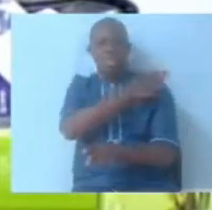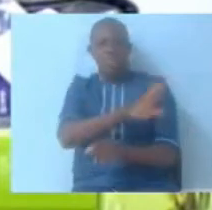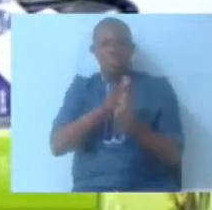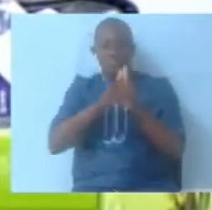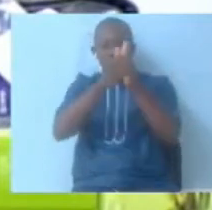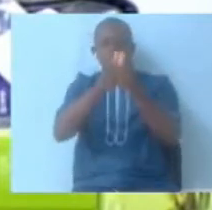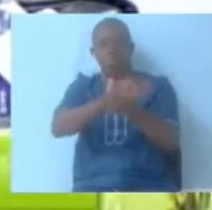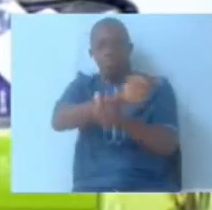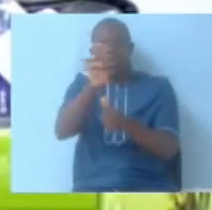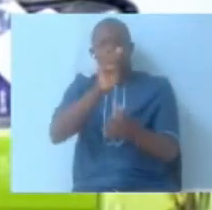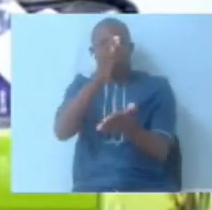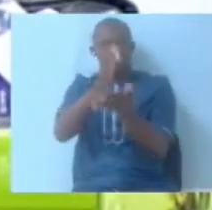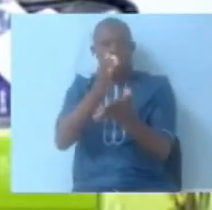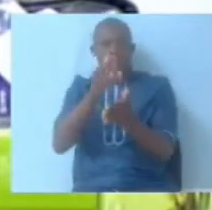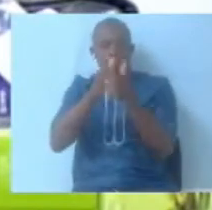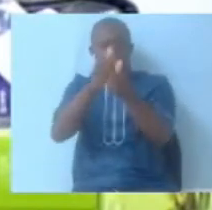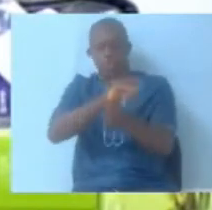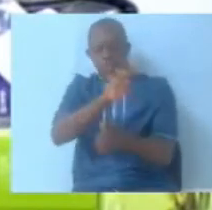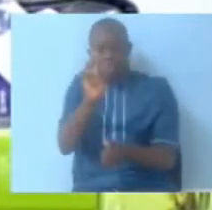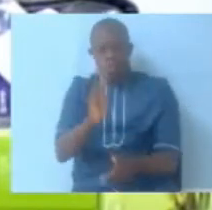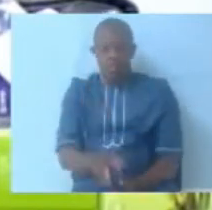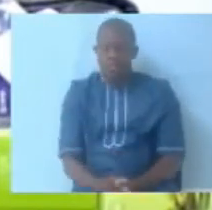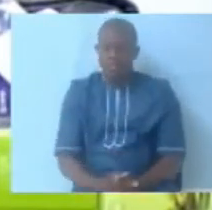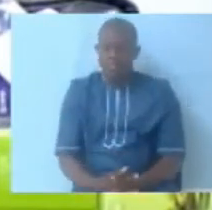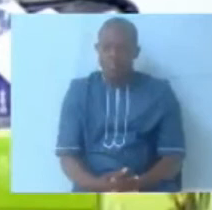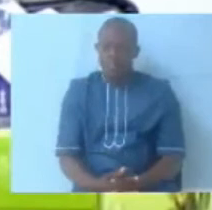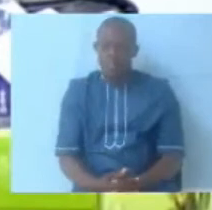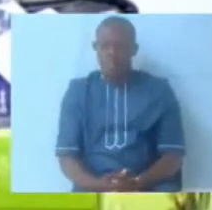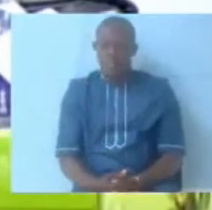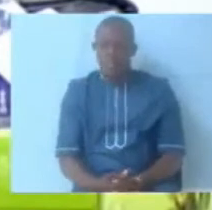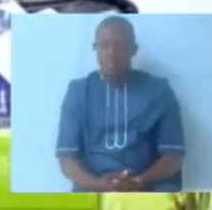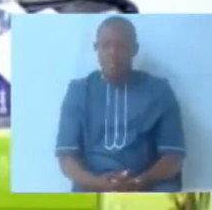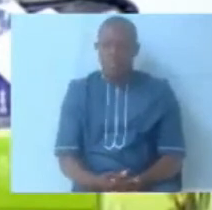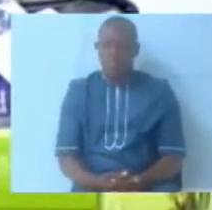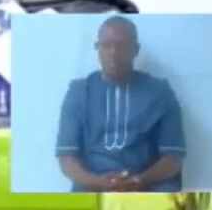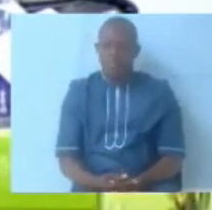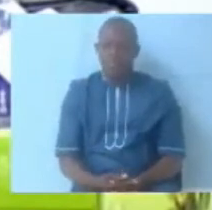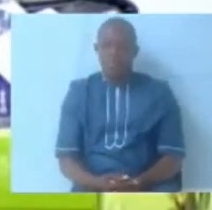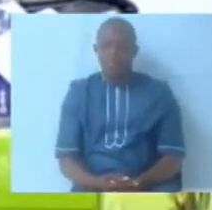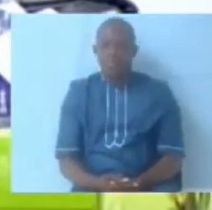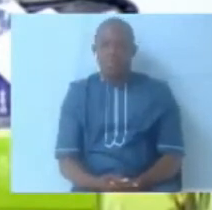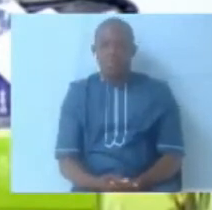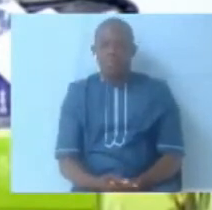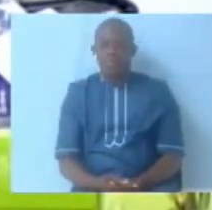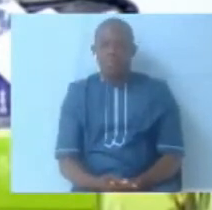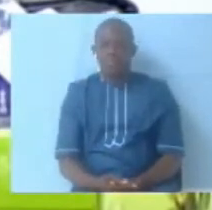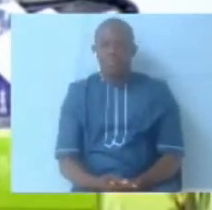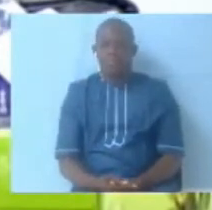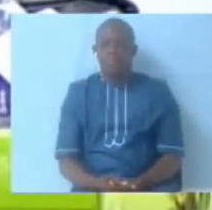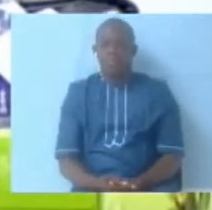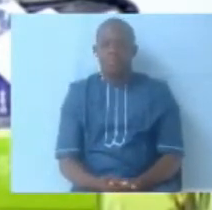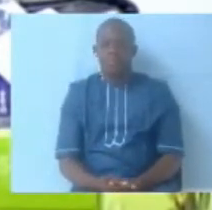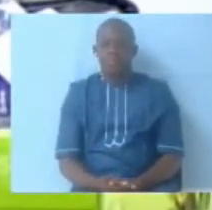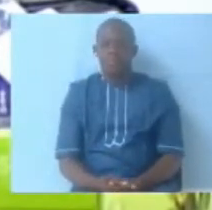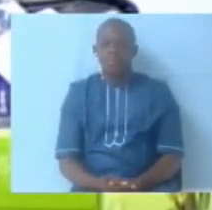Constitution on ying kuku malumenu bakono ntelisi mensi ntelisembentu ya nungotumo ya ulube bondile nungotumo ya ulutong. And the